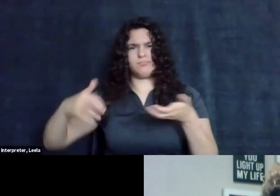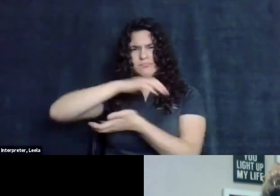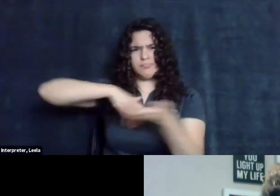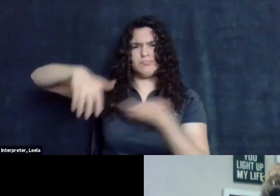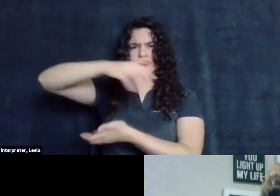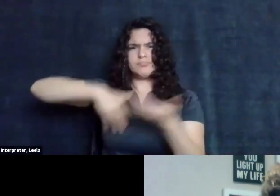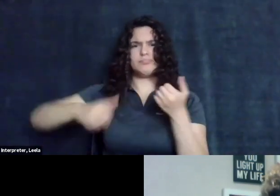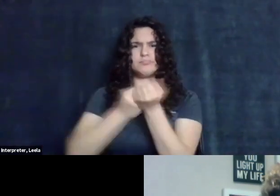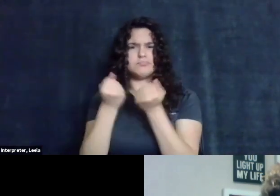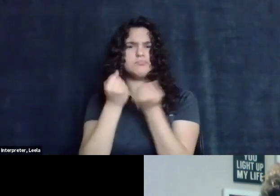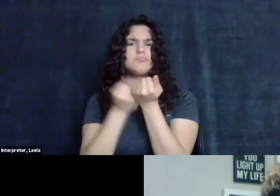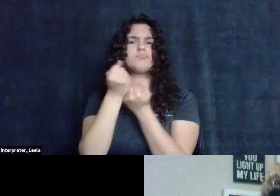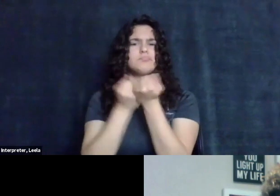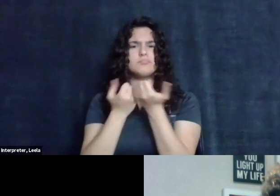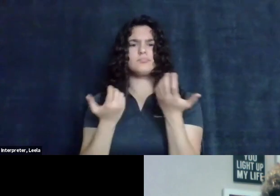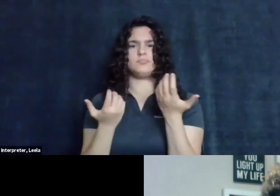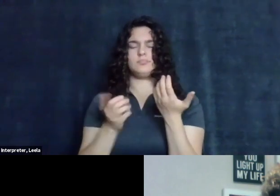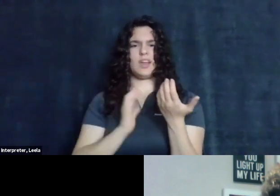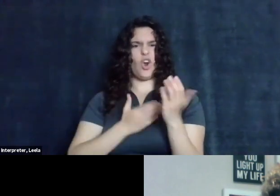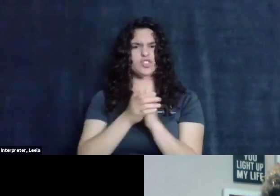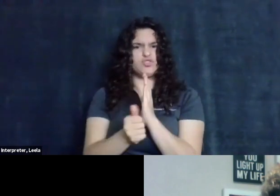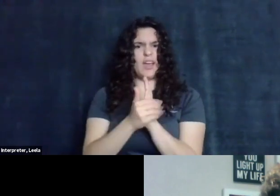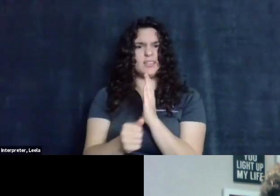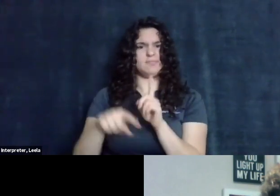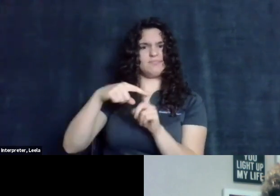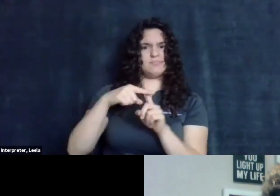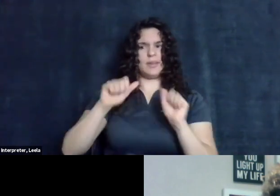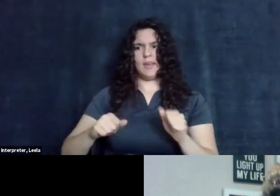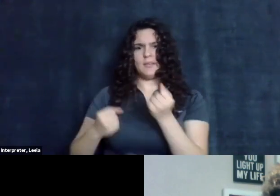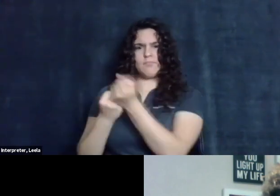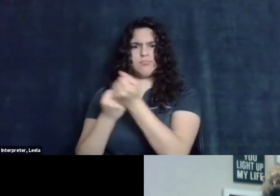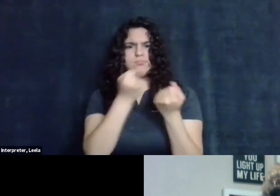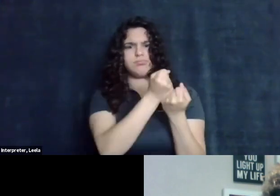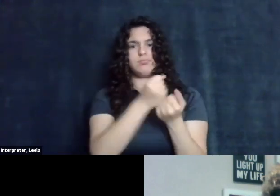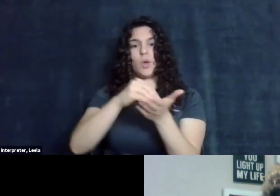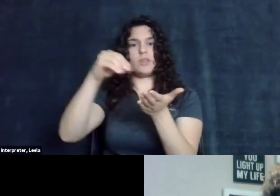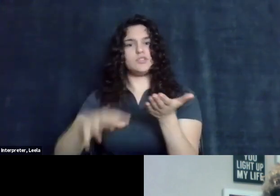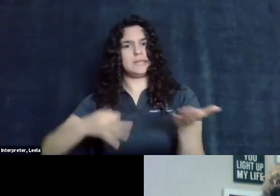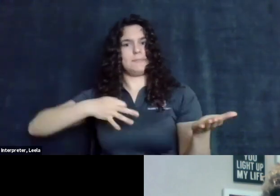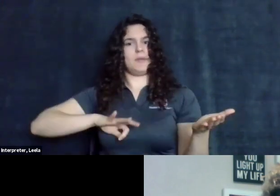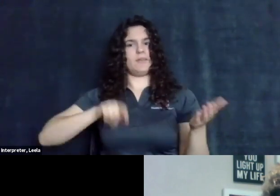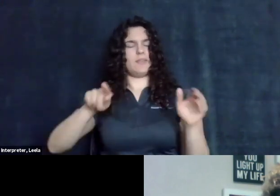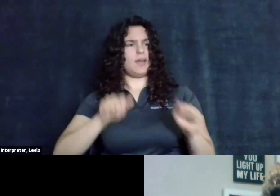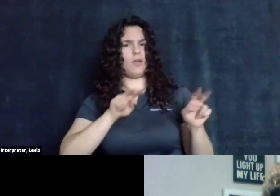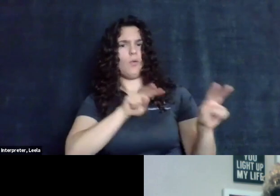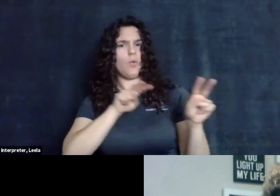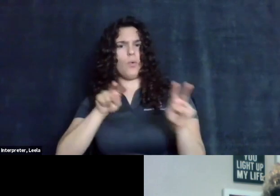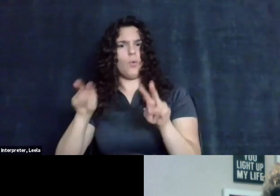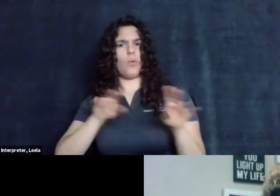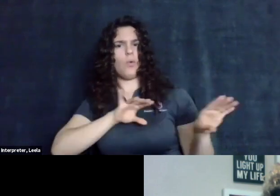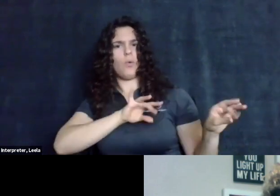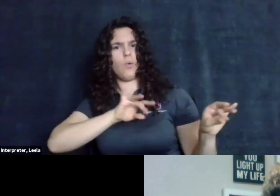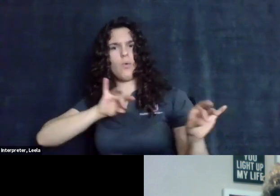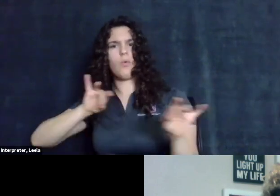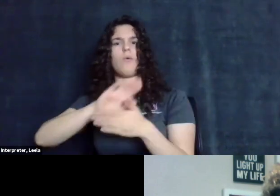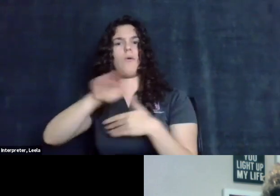because the students often are directed to the right people if they have questions regarding the career or a certain